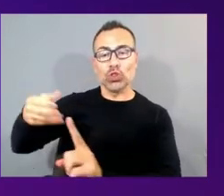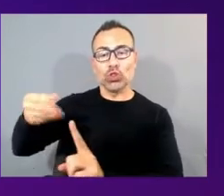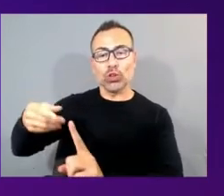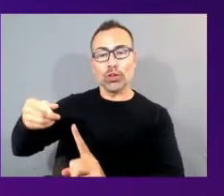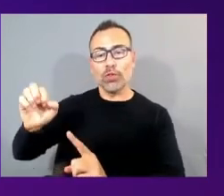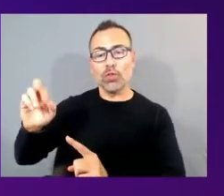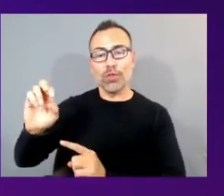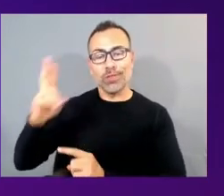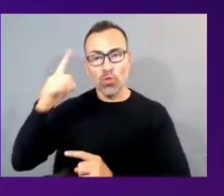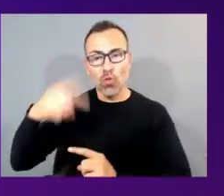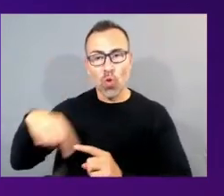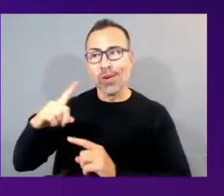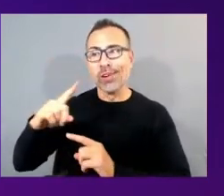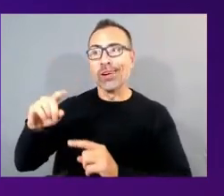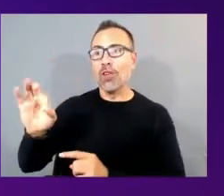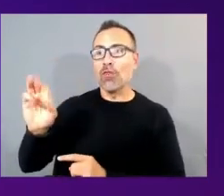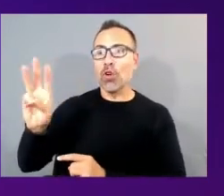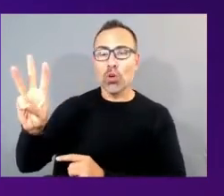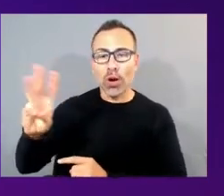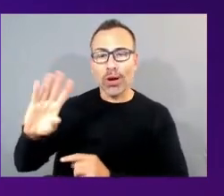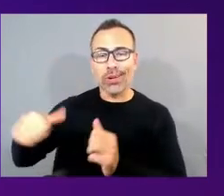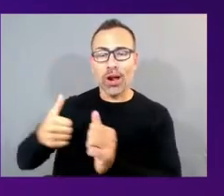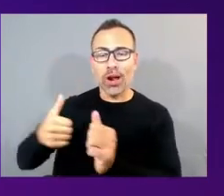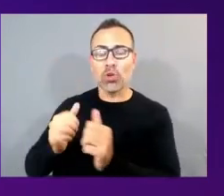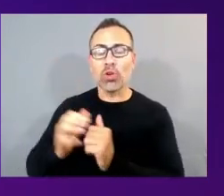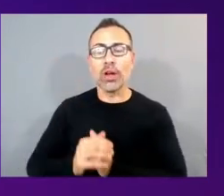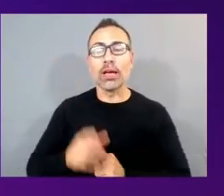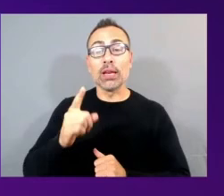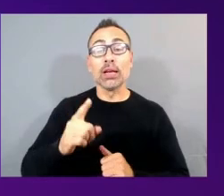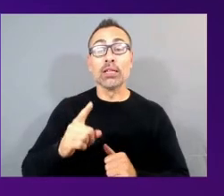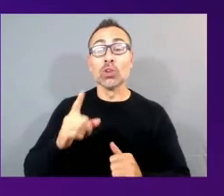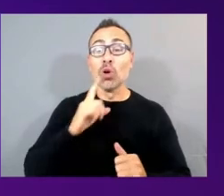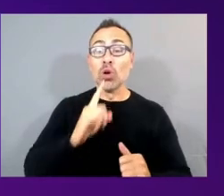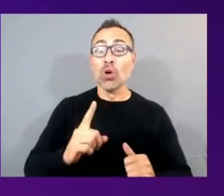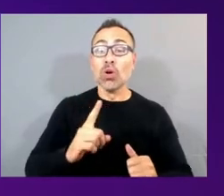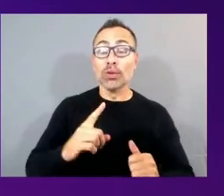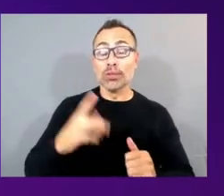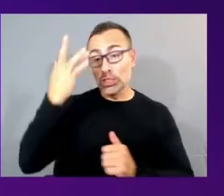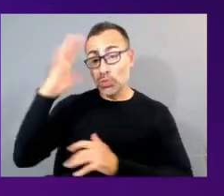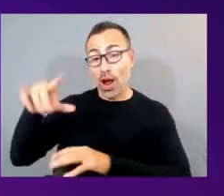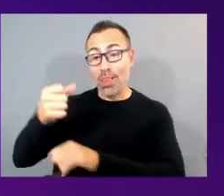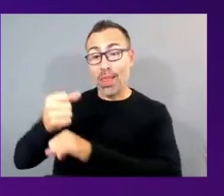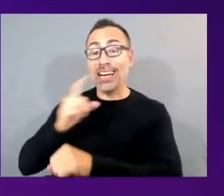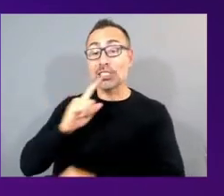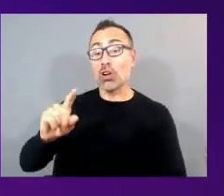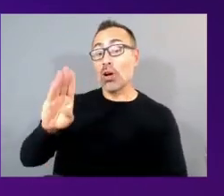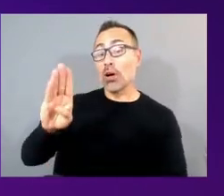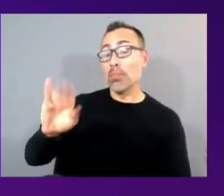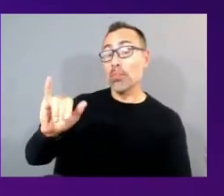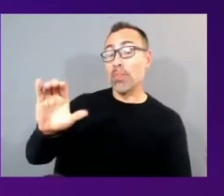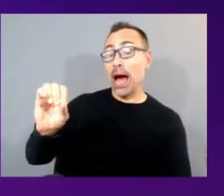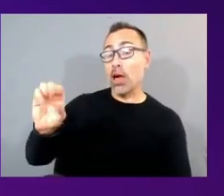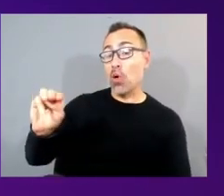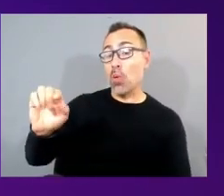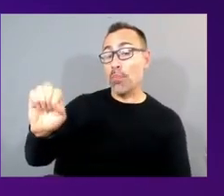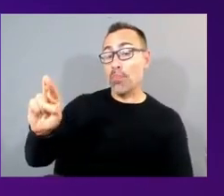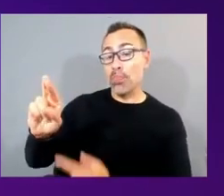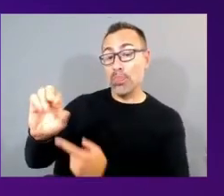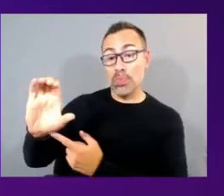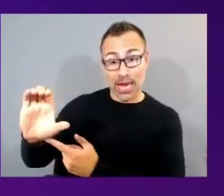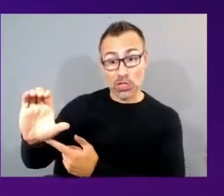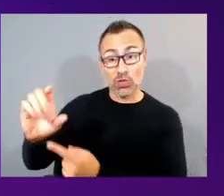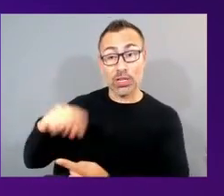mobile phone. Our smart locks are biometric, so that's something that we are investing heavily. So it's offline